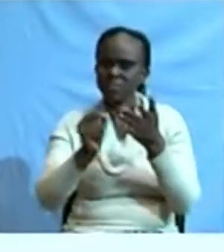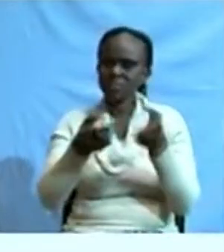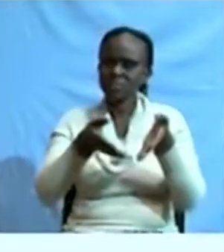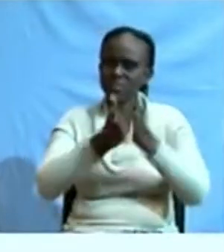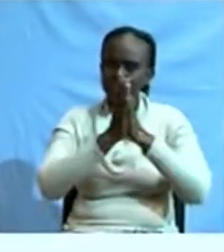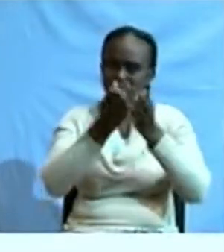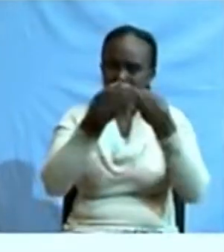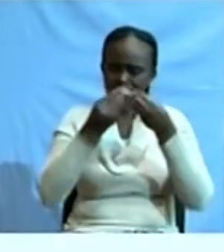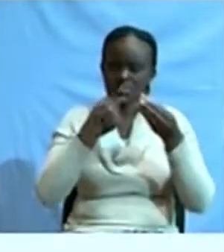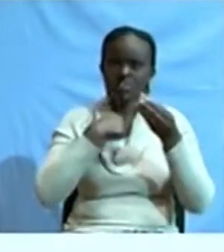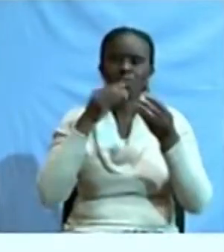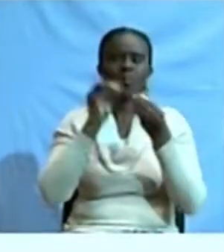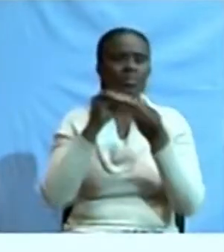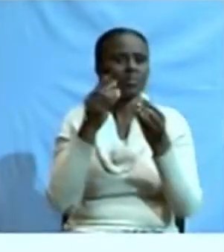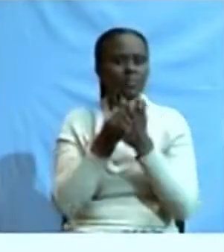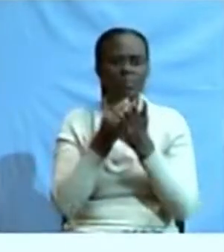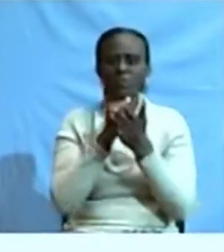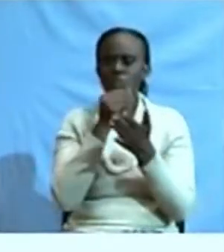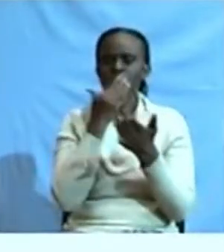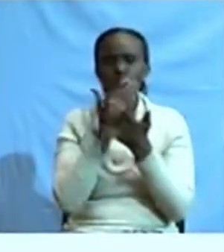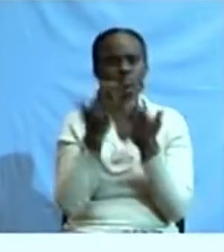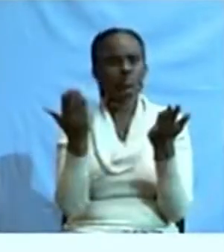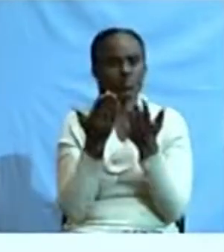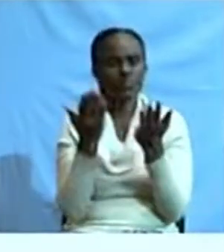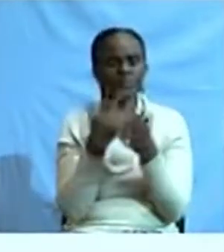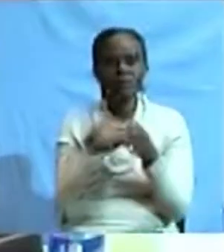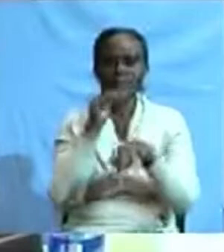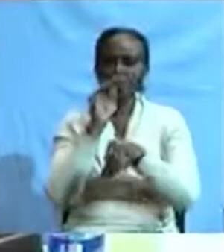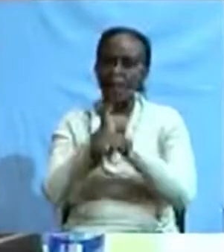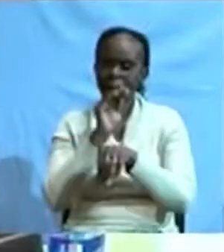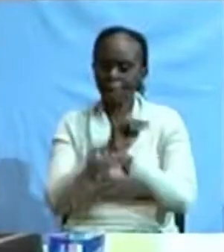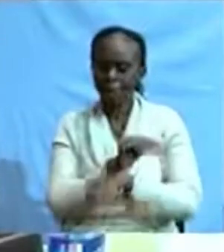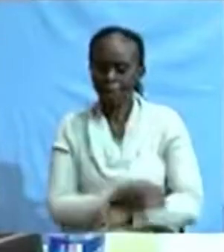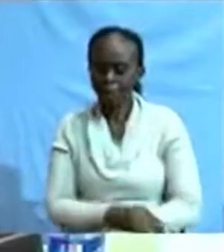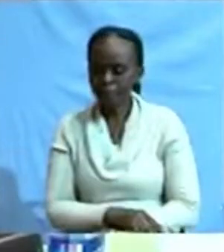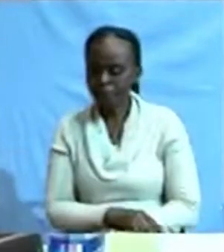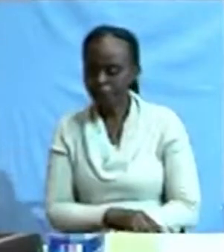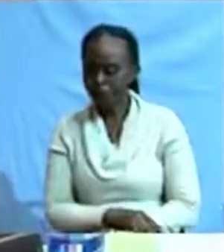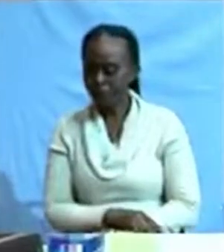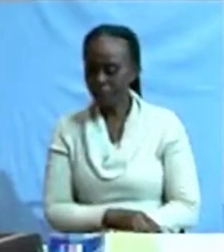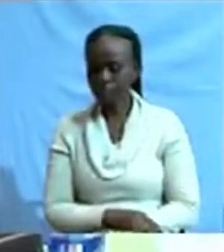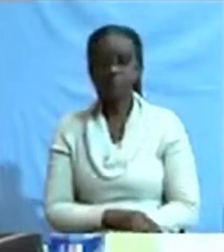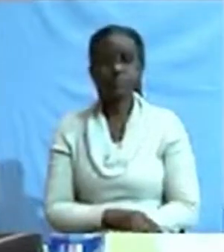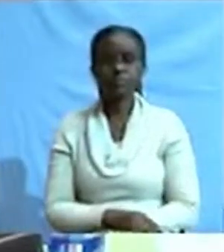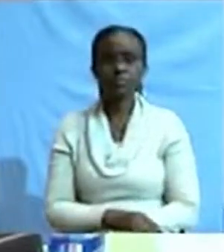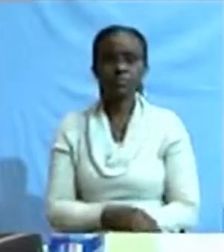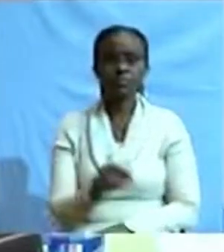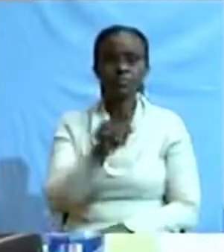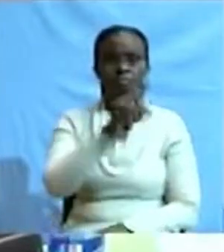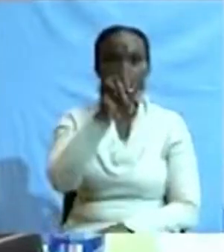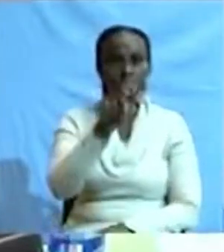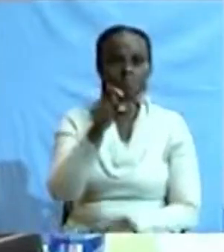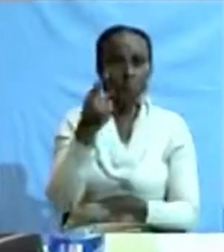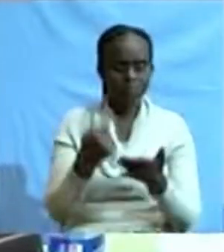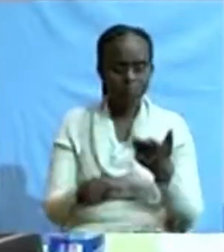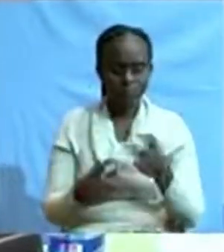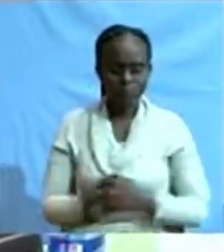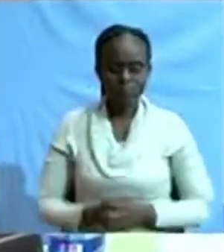that's not fair. Maybe, Chair, I can give a comment still on that one. The question is,